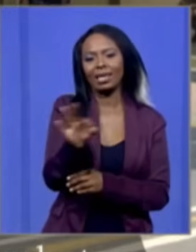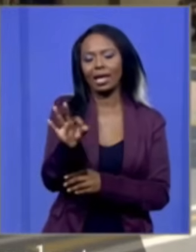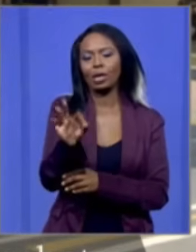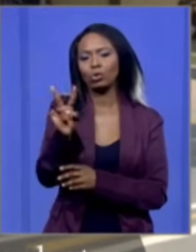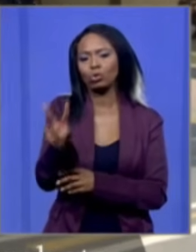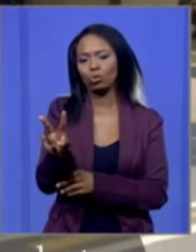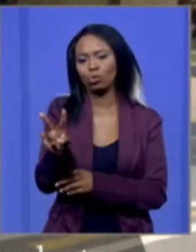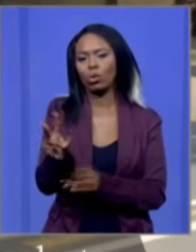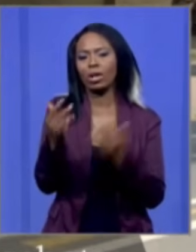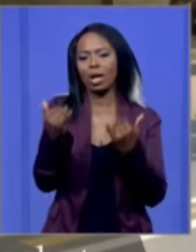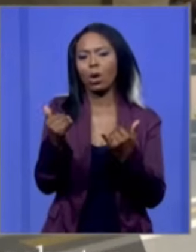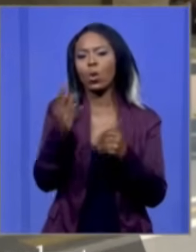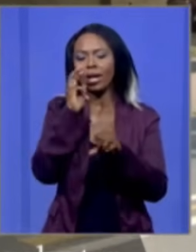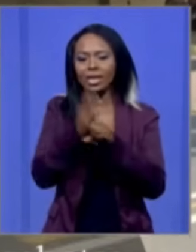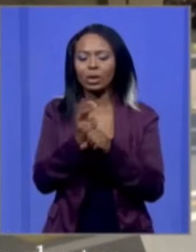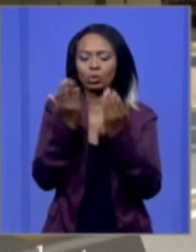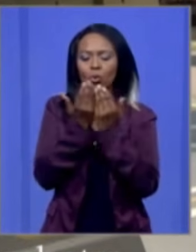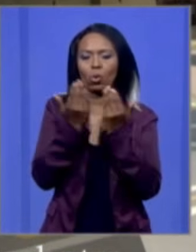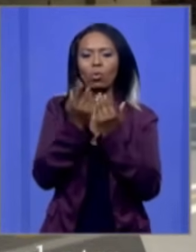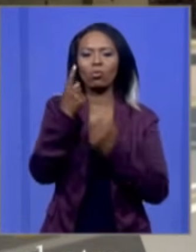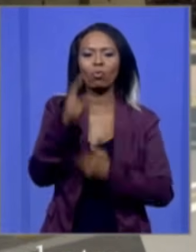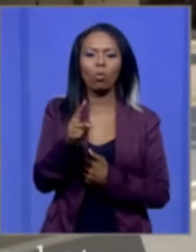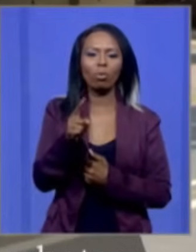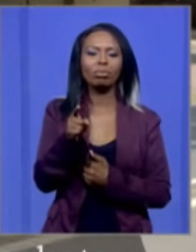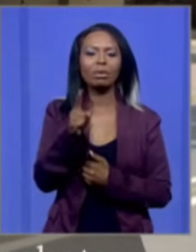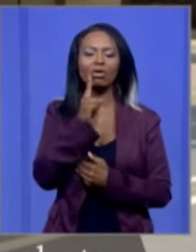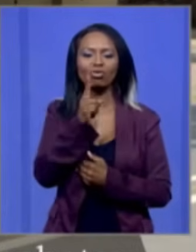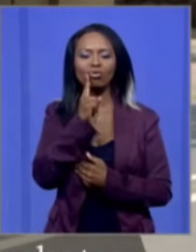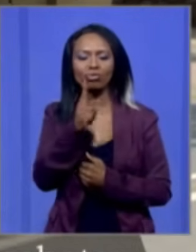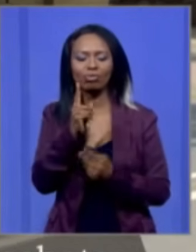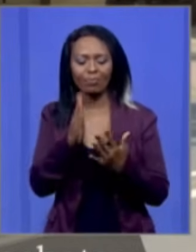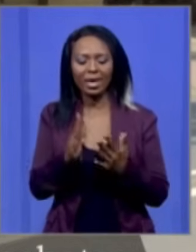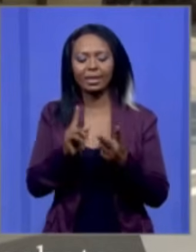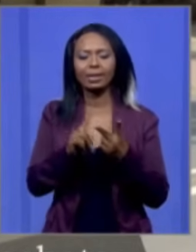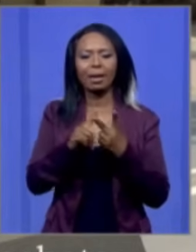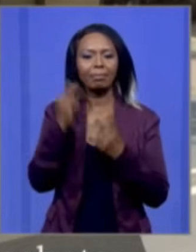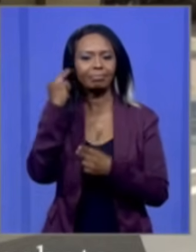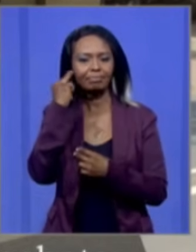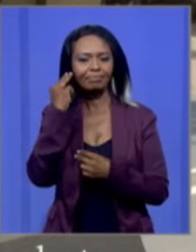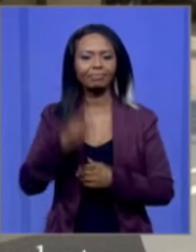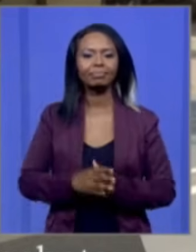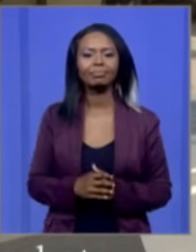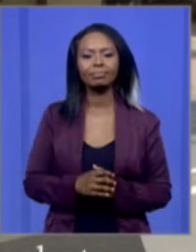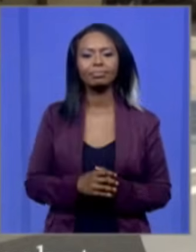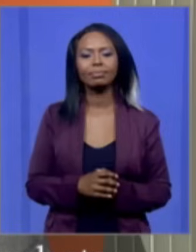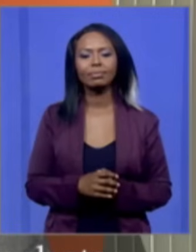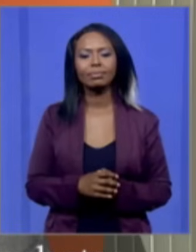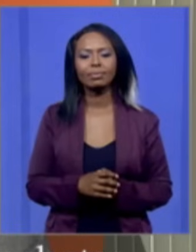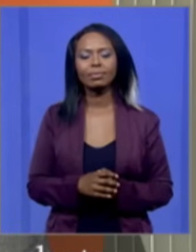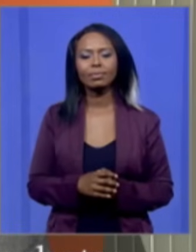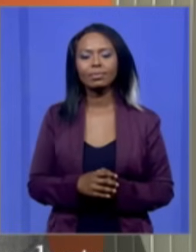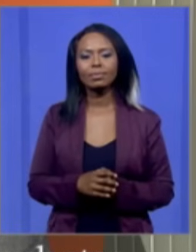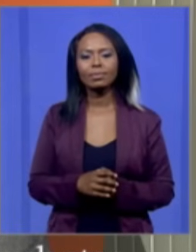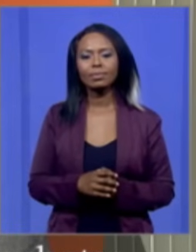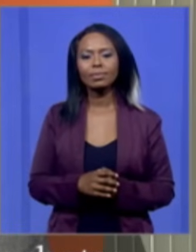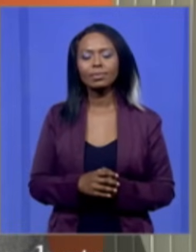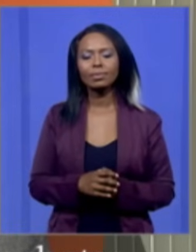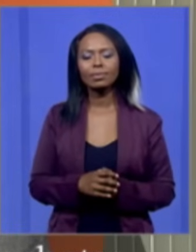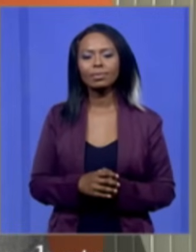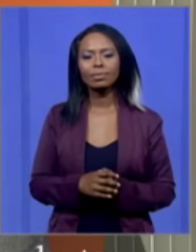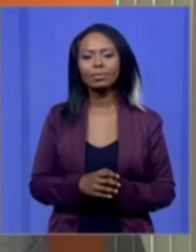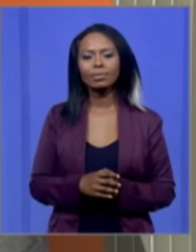332 fela ba ba tlhokang sekolo sa barutwana ba ditlhokego tse di kgethegileng mo profenseng. She is